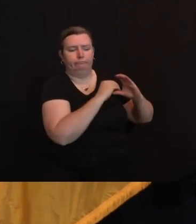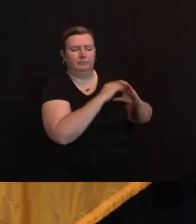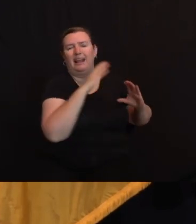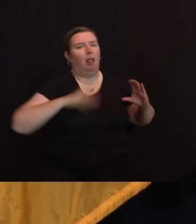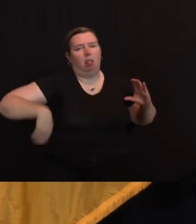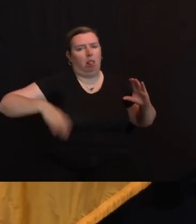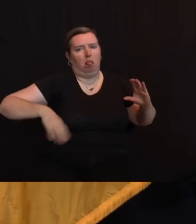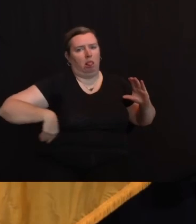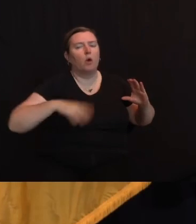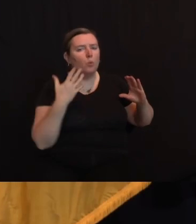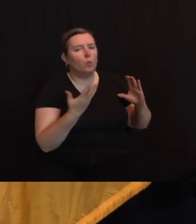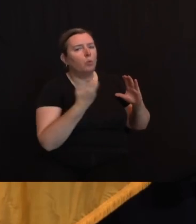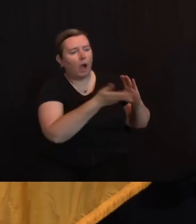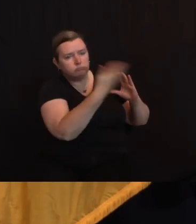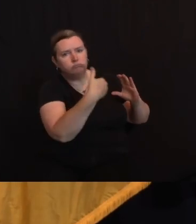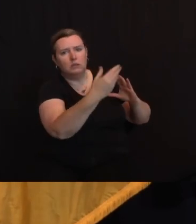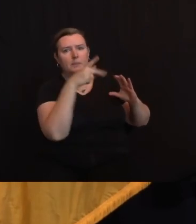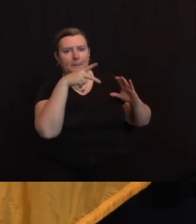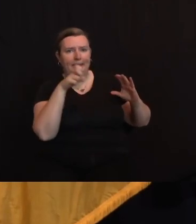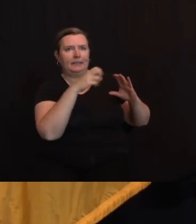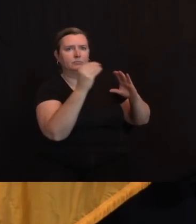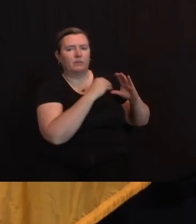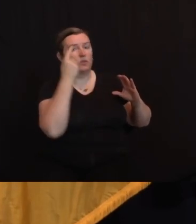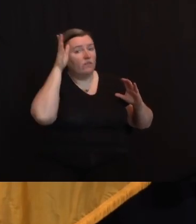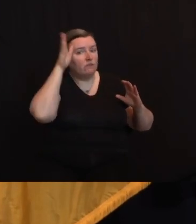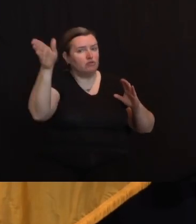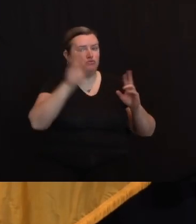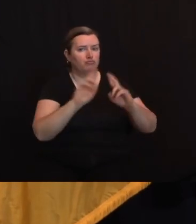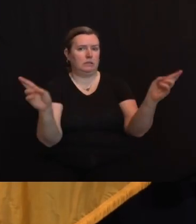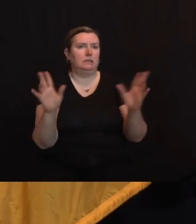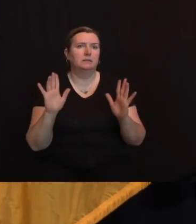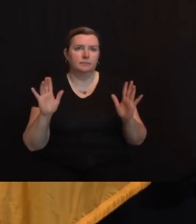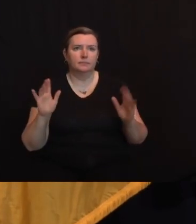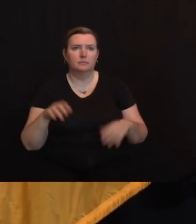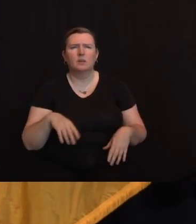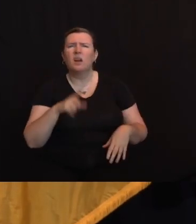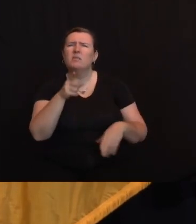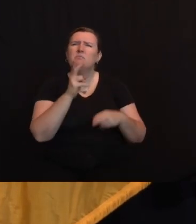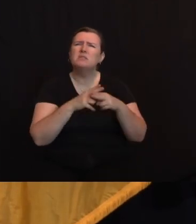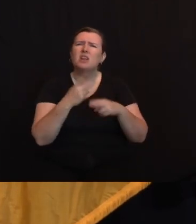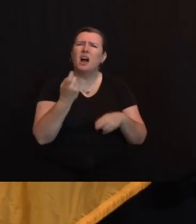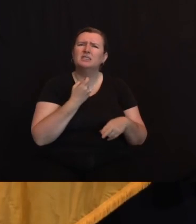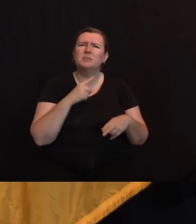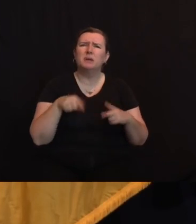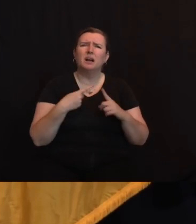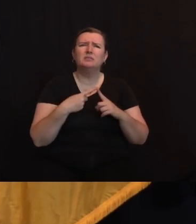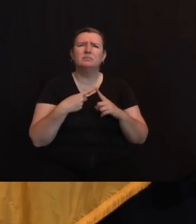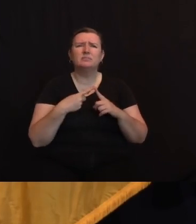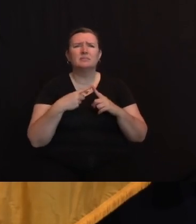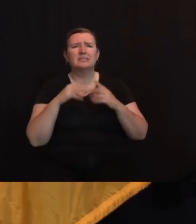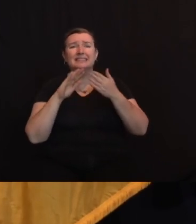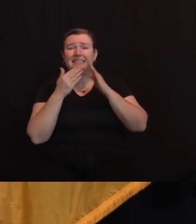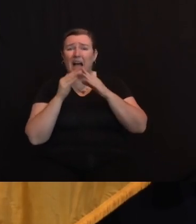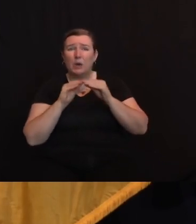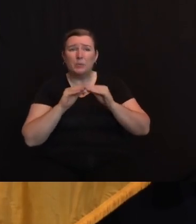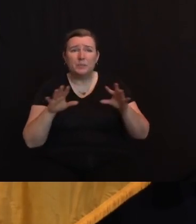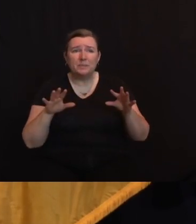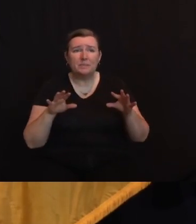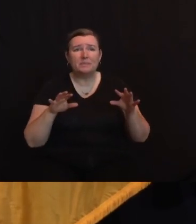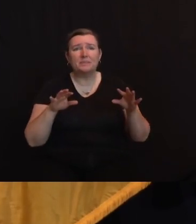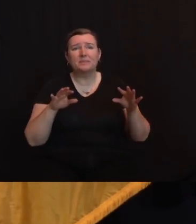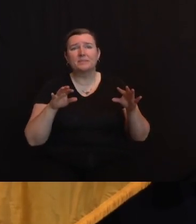mini outbreaks, Matt, I do not believe are associated with outdoor graduations. We have no data that I know of that are related to